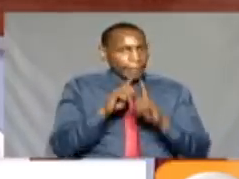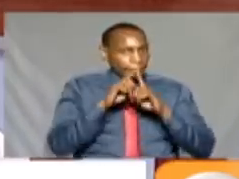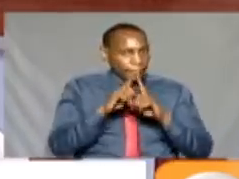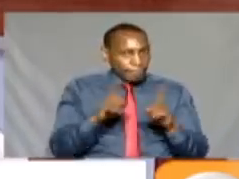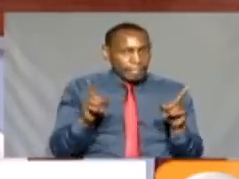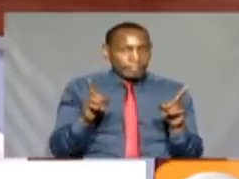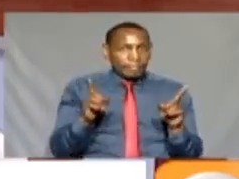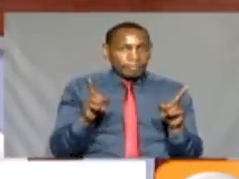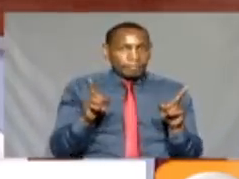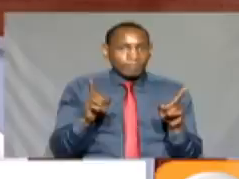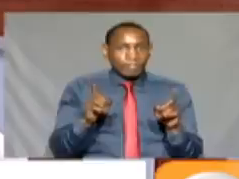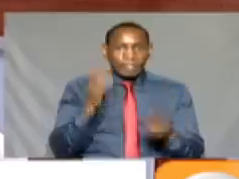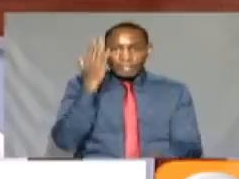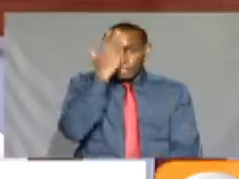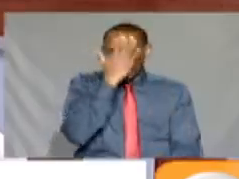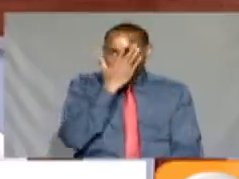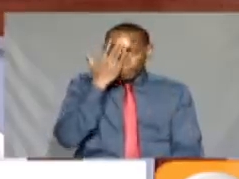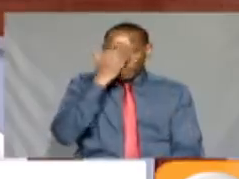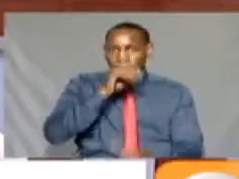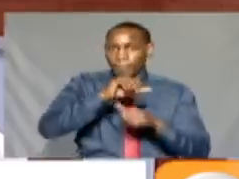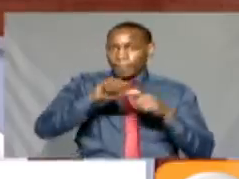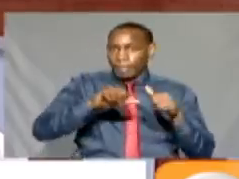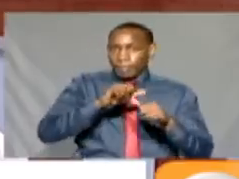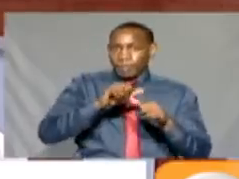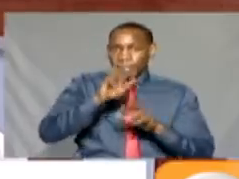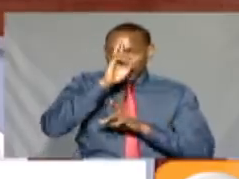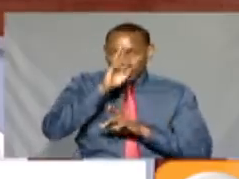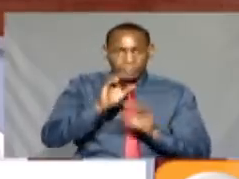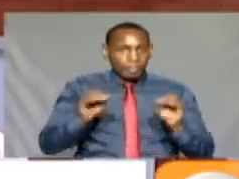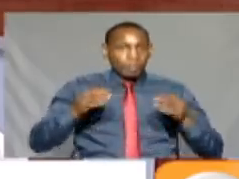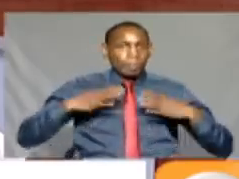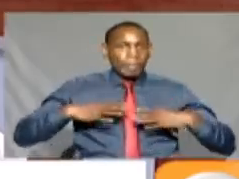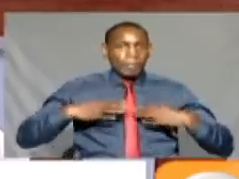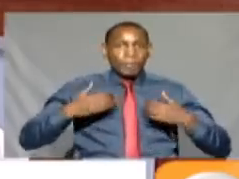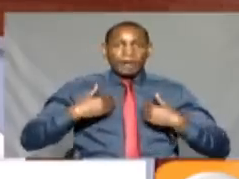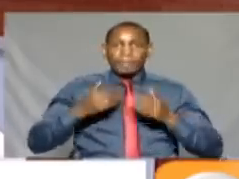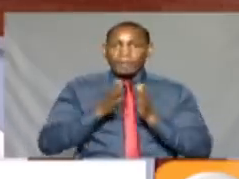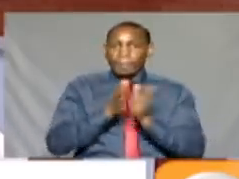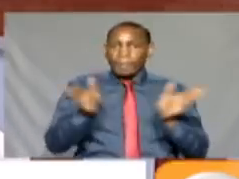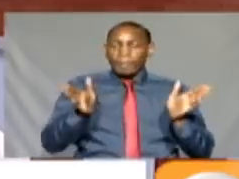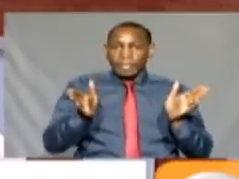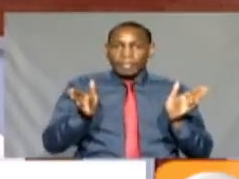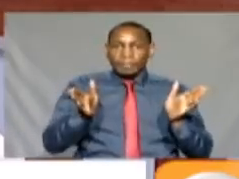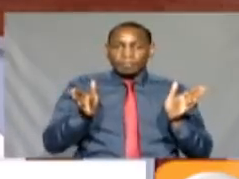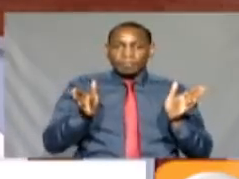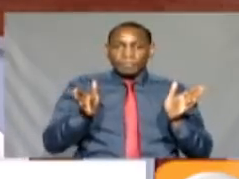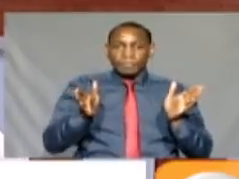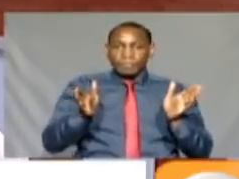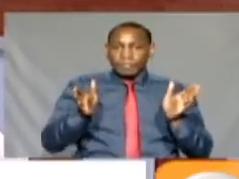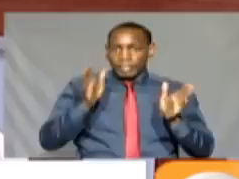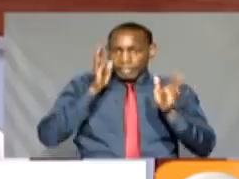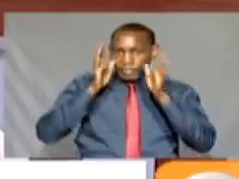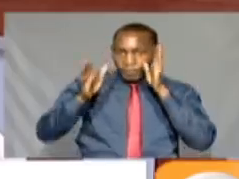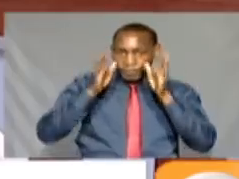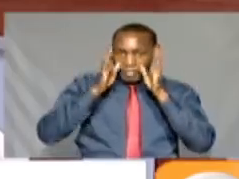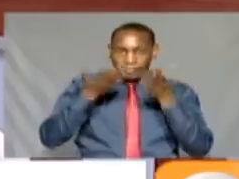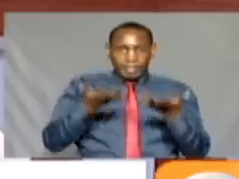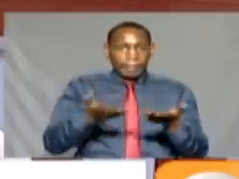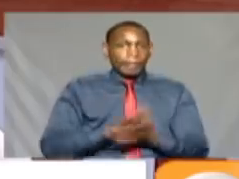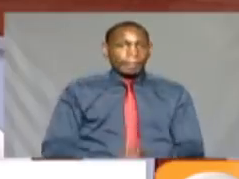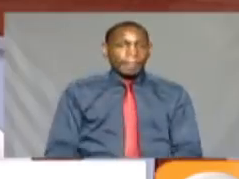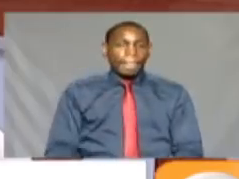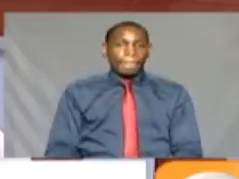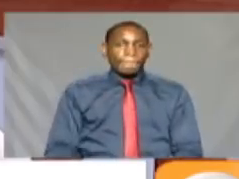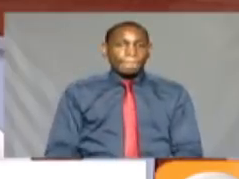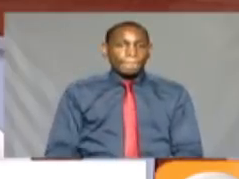praise shame. It's just a shame about how the disrespect that people have the, for the bubbling creativity of this country. Yeah. And that's what the biggest shame is. No,